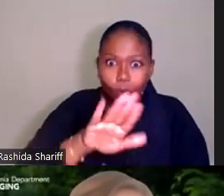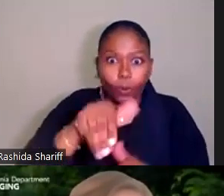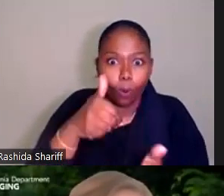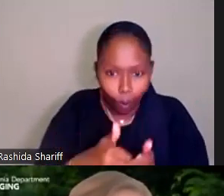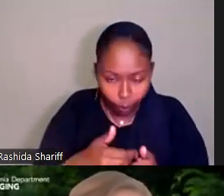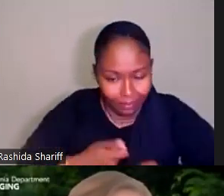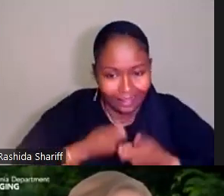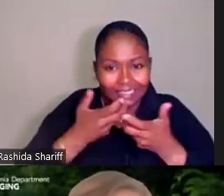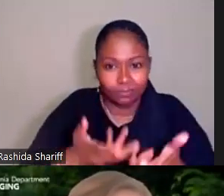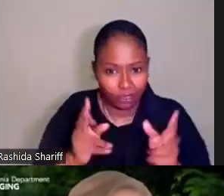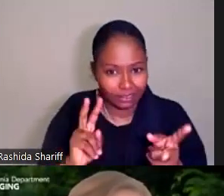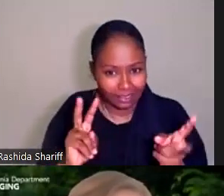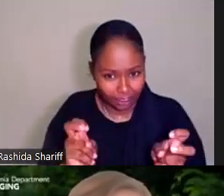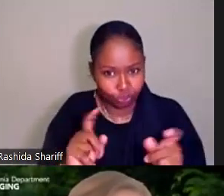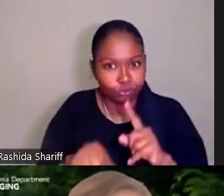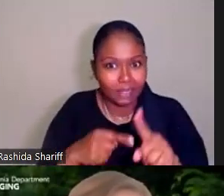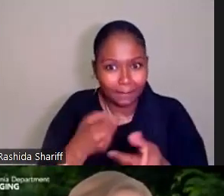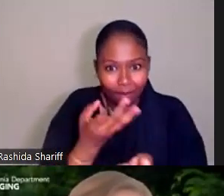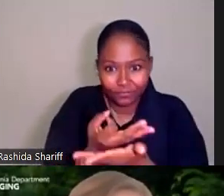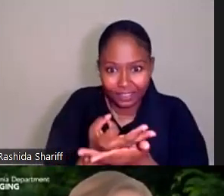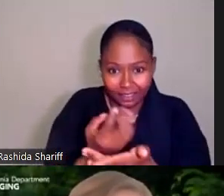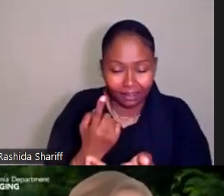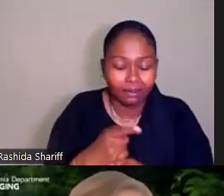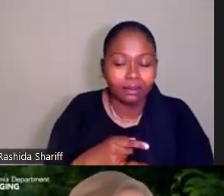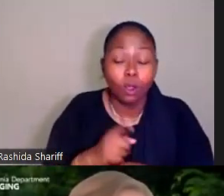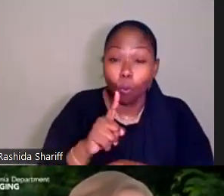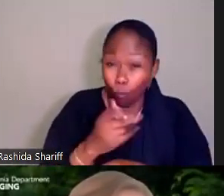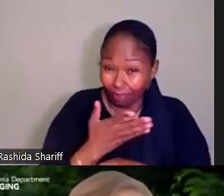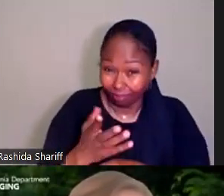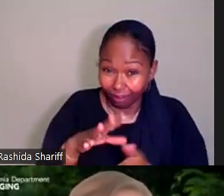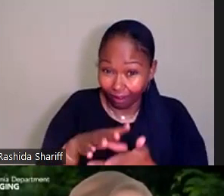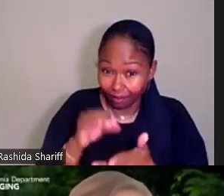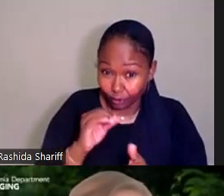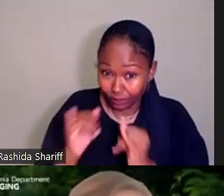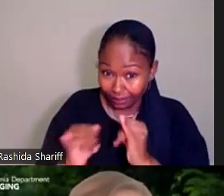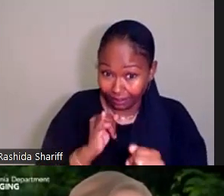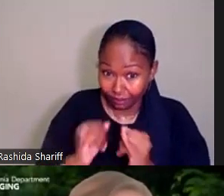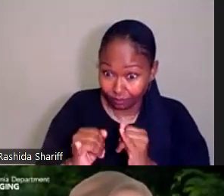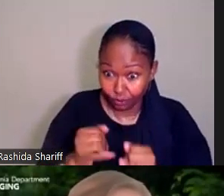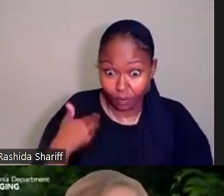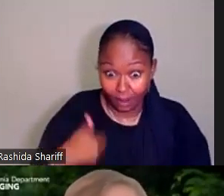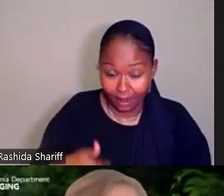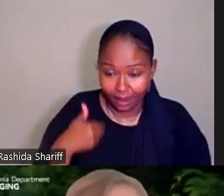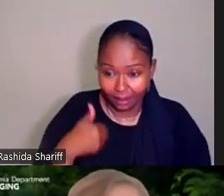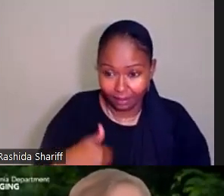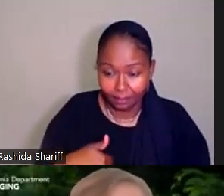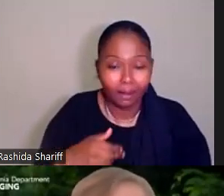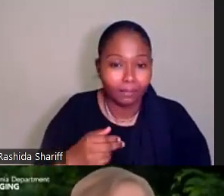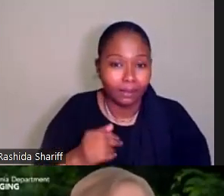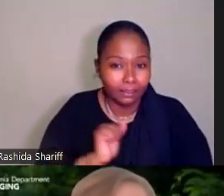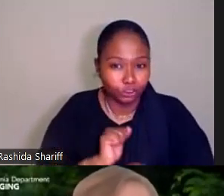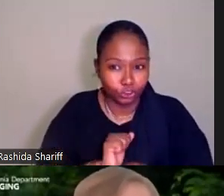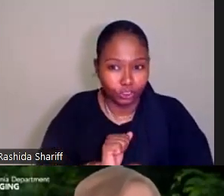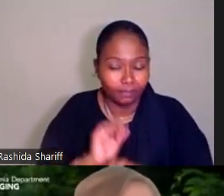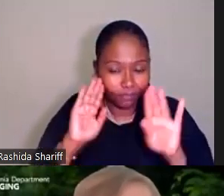program. One of the things I learned in the interview is that because I'm in a unique position that my position focuses only